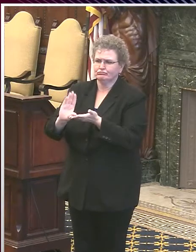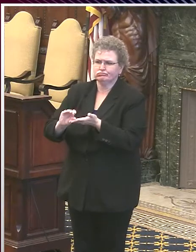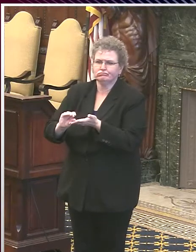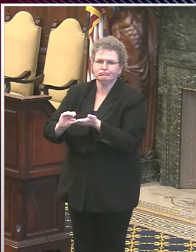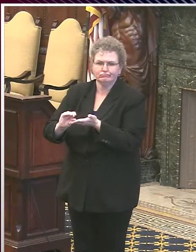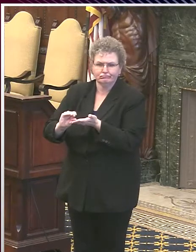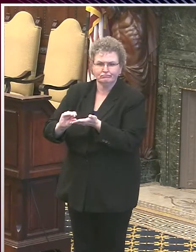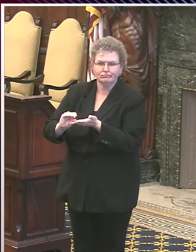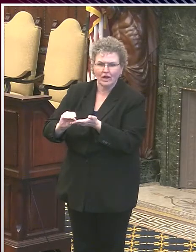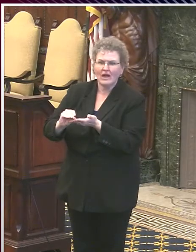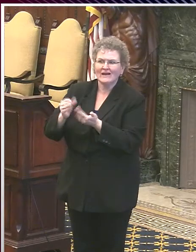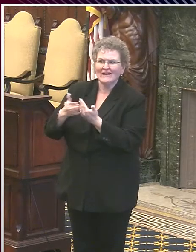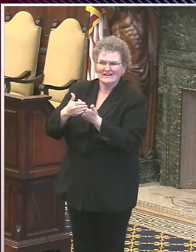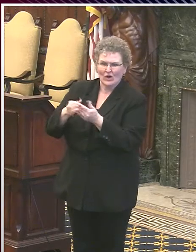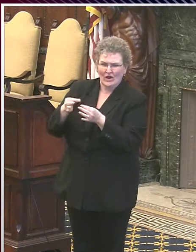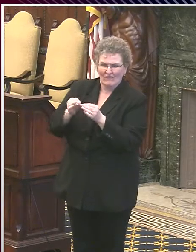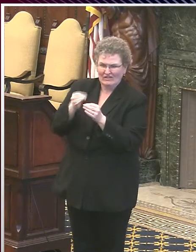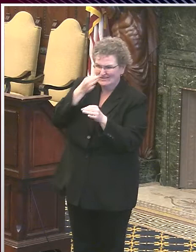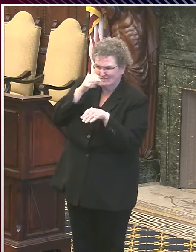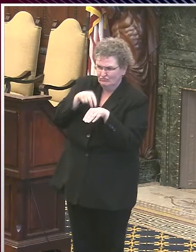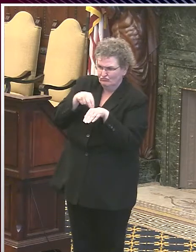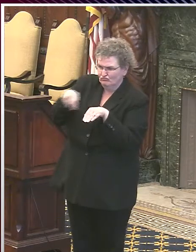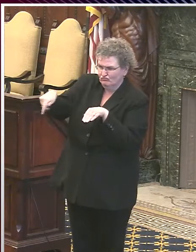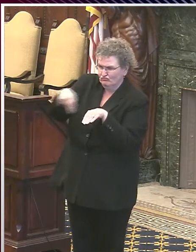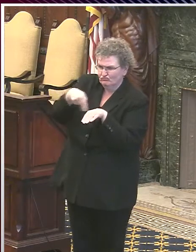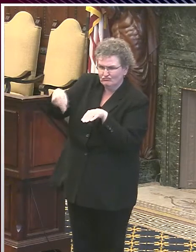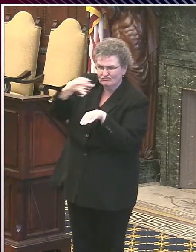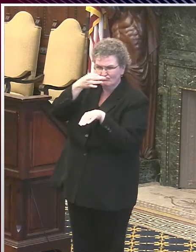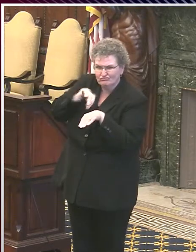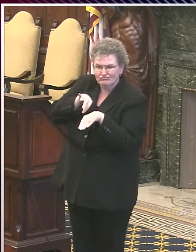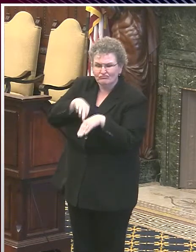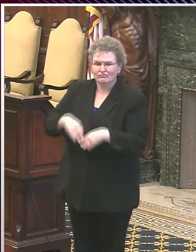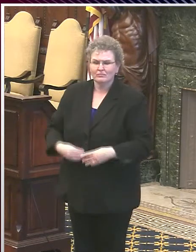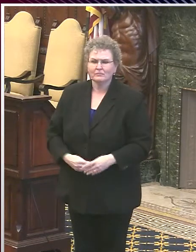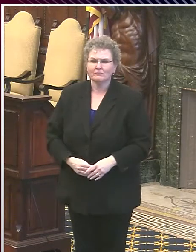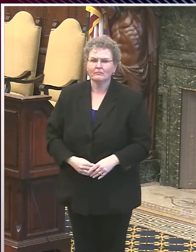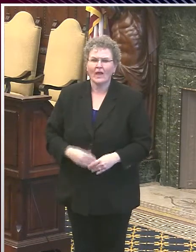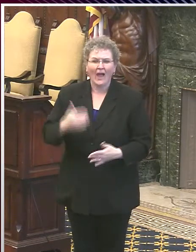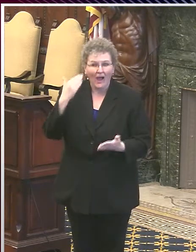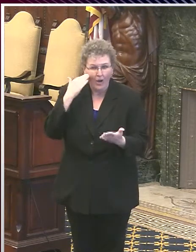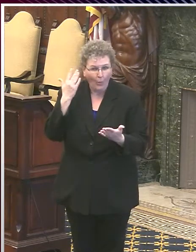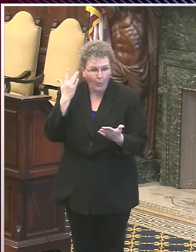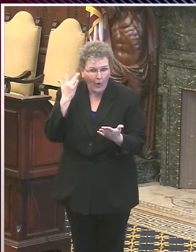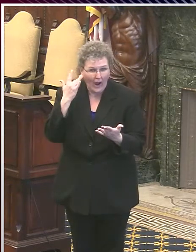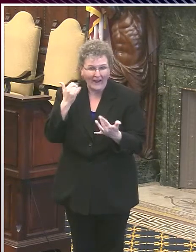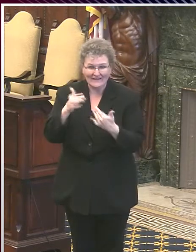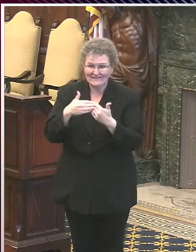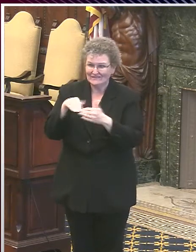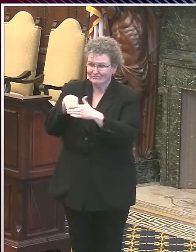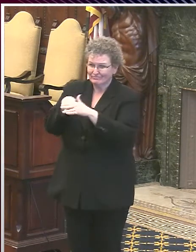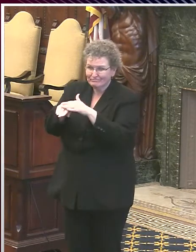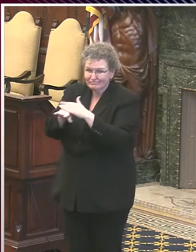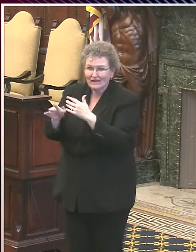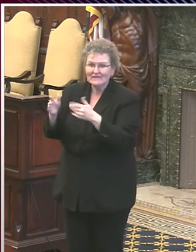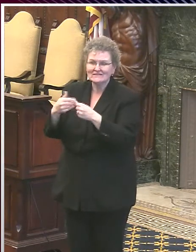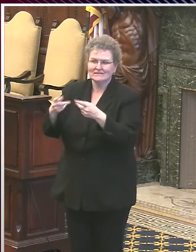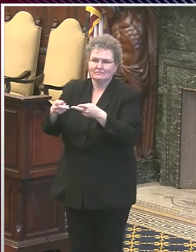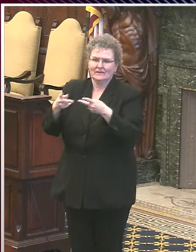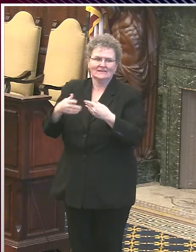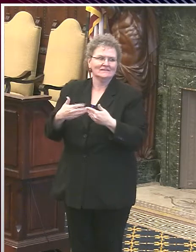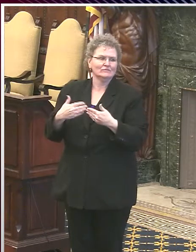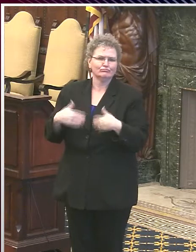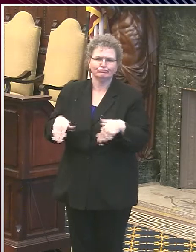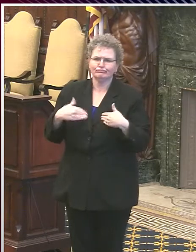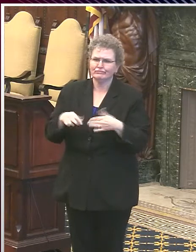Center for individuals to get their vaccine. I mention this because ease of access to this site is vitally important.